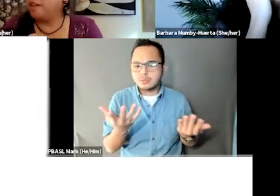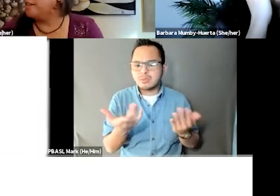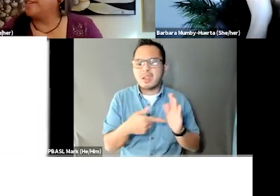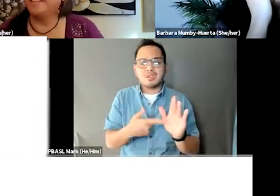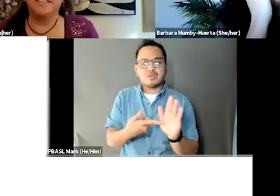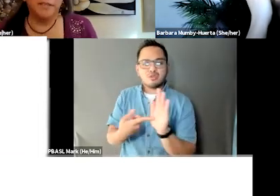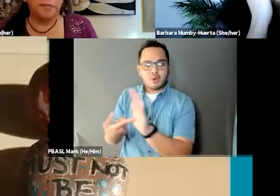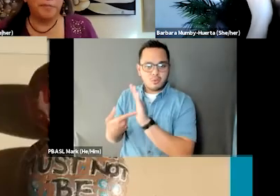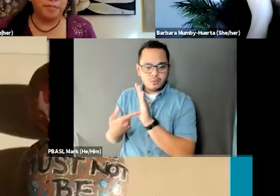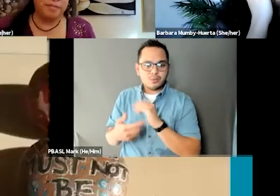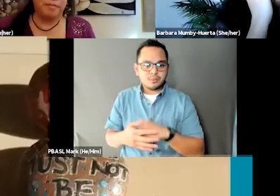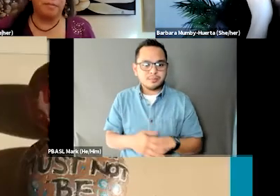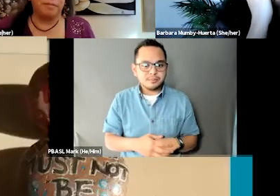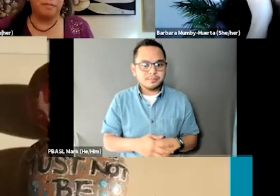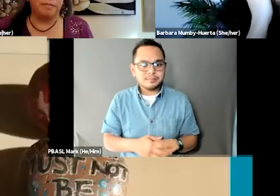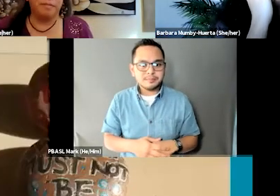slide.